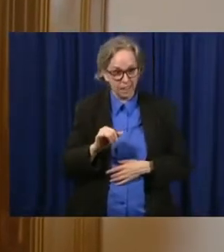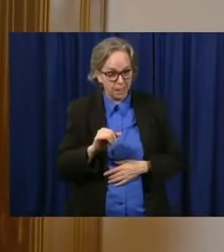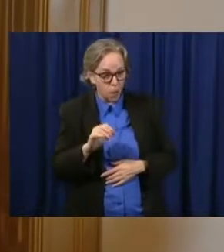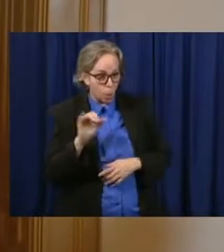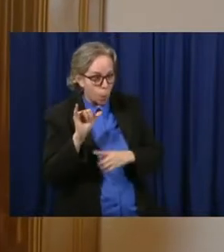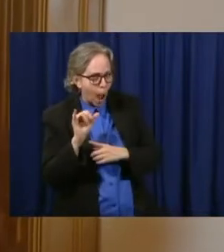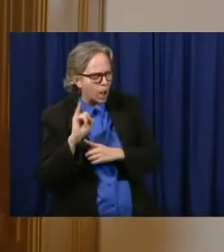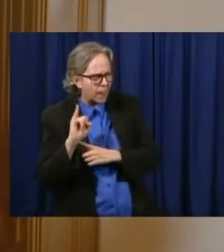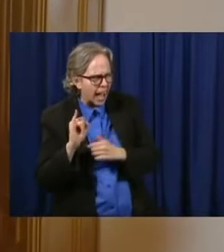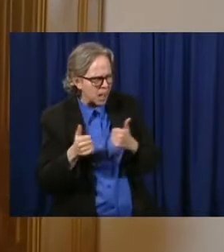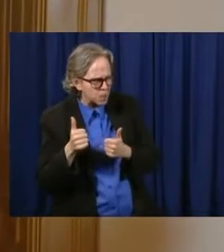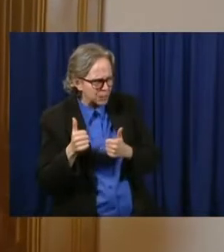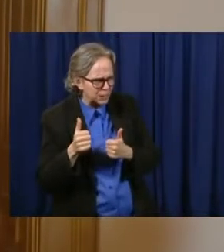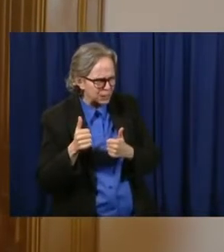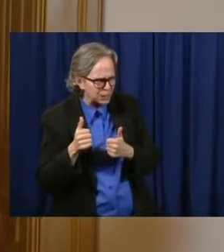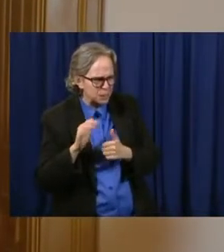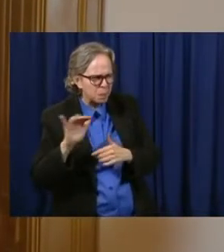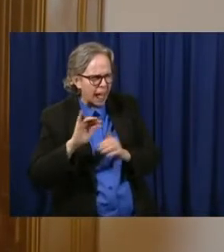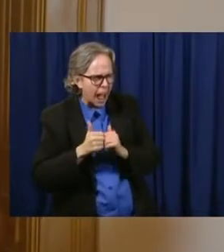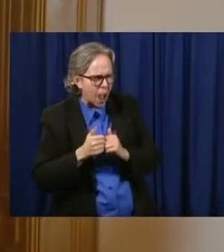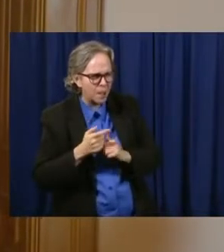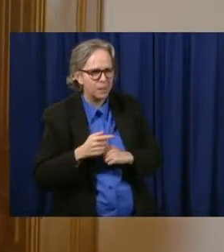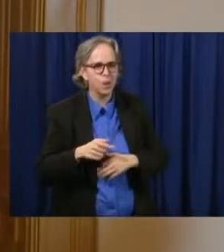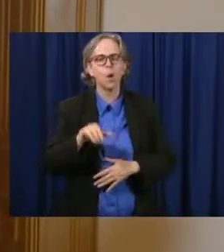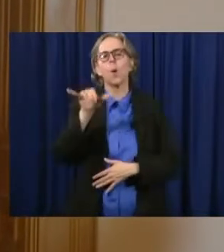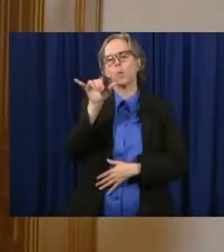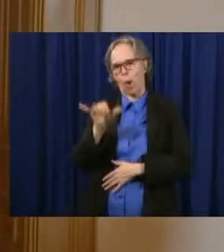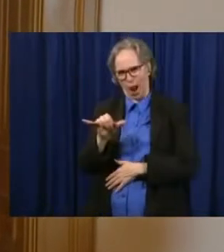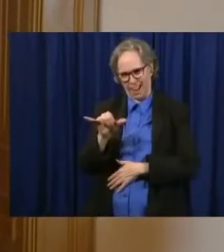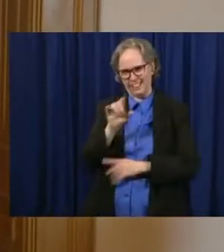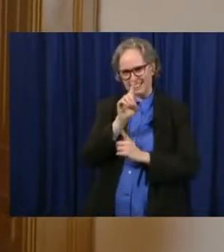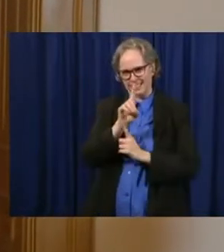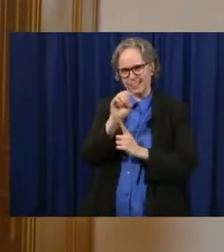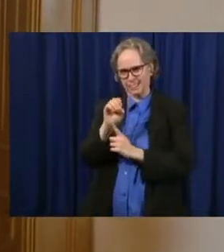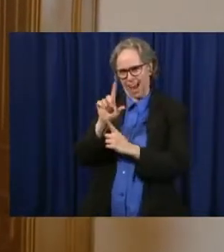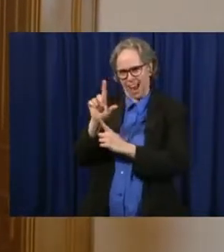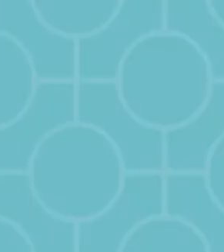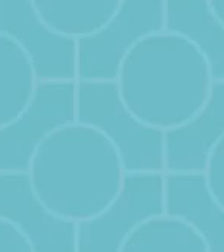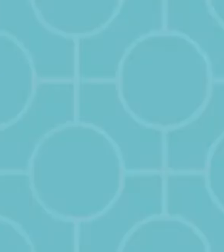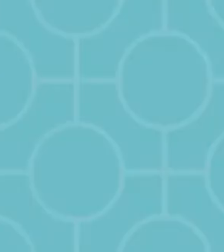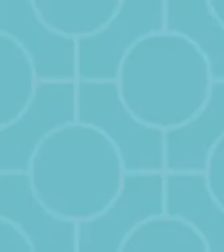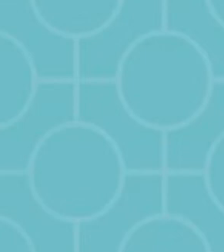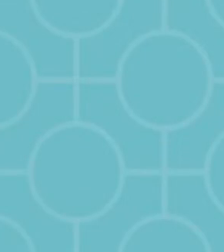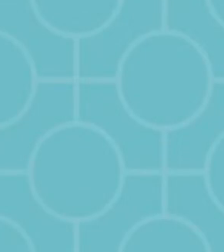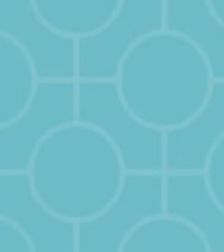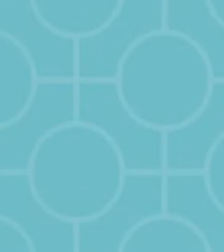or an IE? Y. Okay, thanks. Thank you.